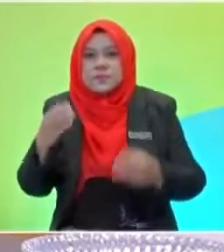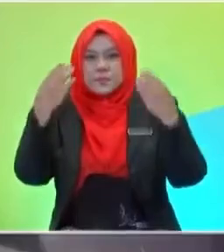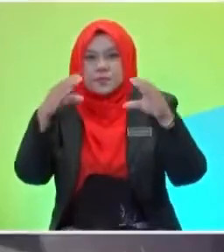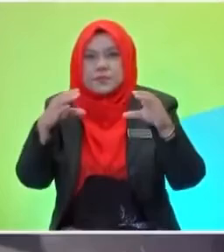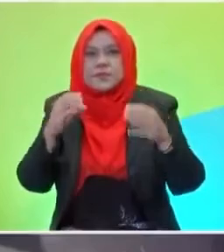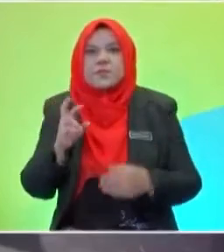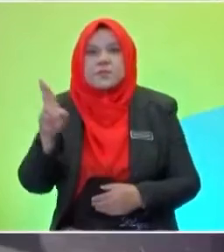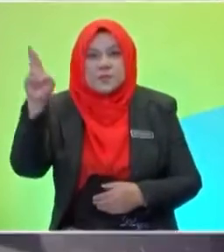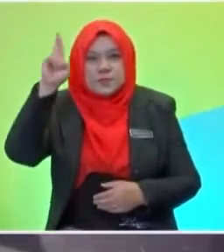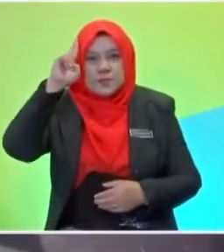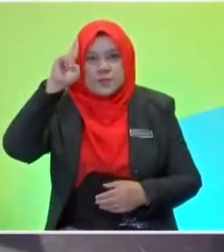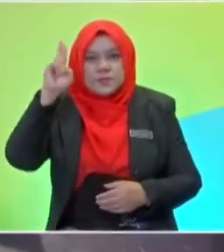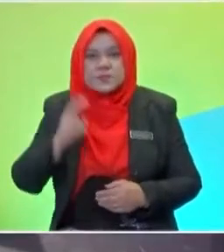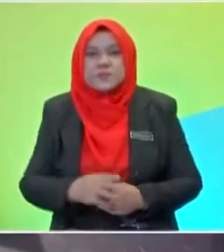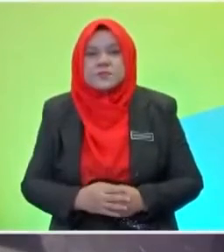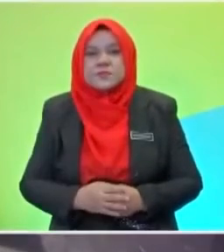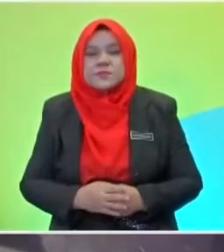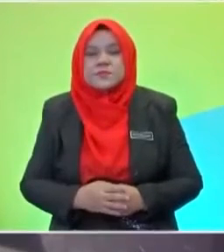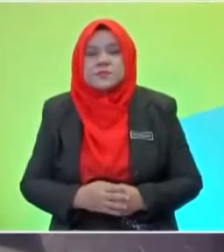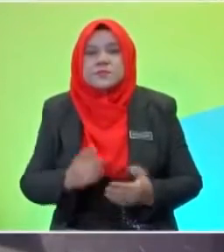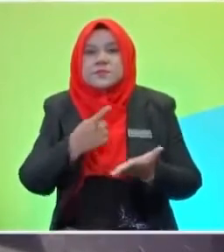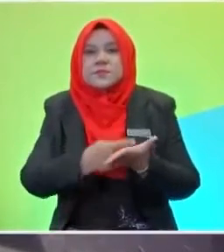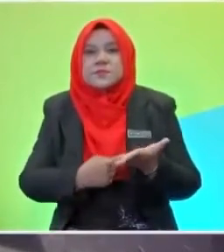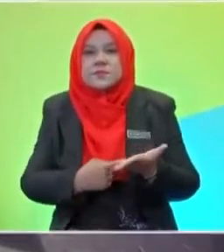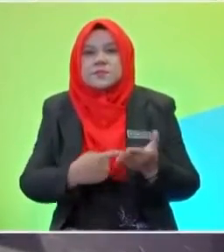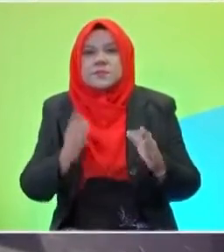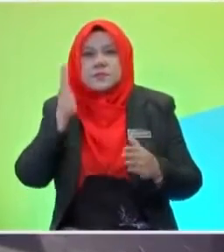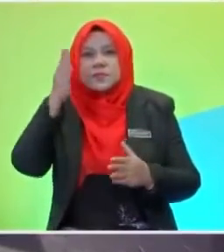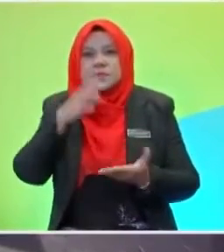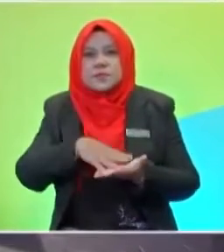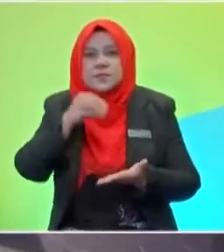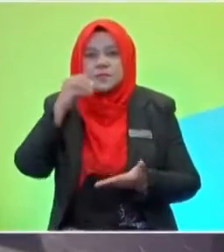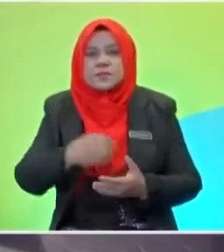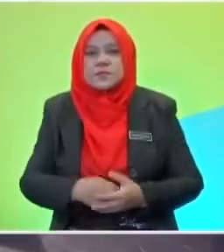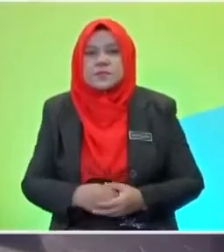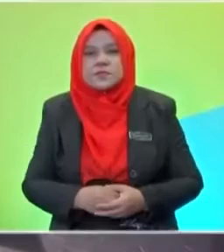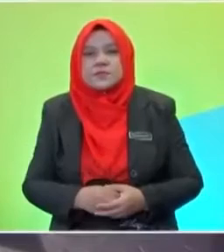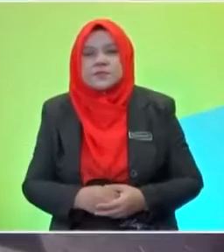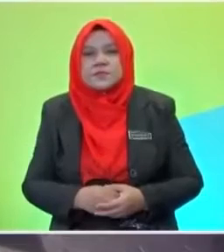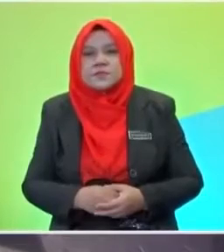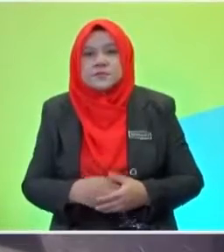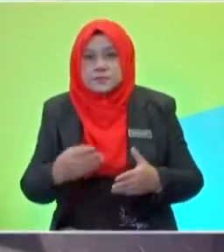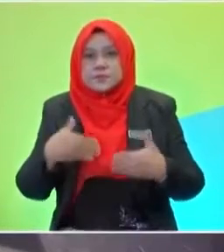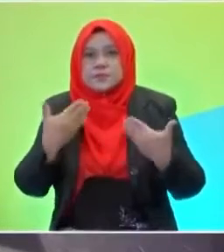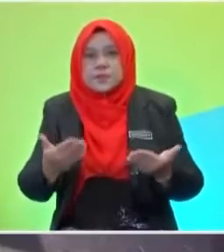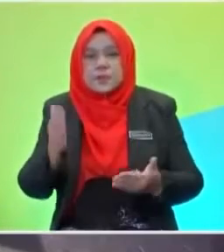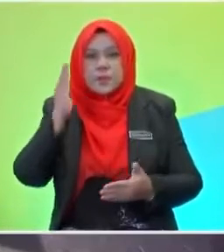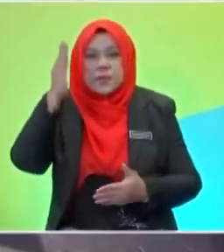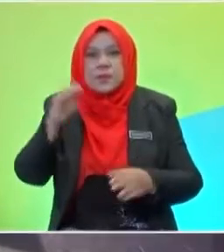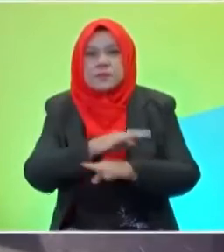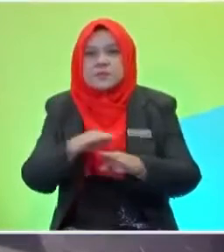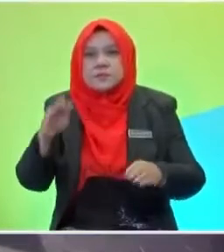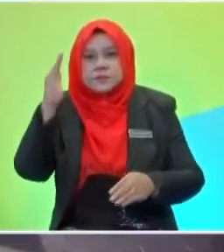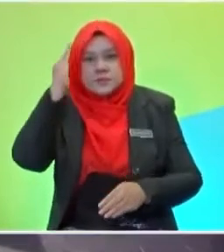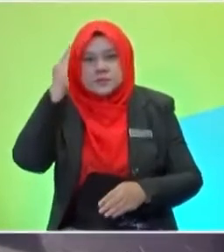Ragu. Okay. So, sir, what are we going to be doing in this next segment, sir? Okay, next we're going to do unknown number